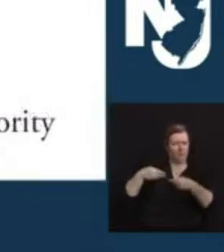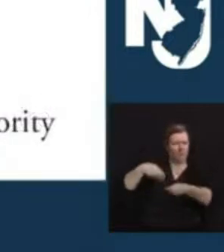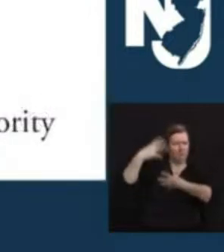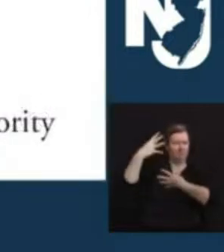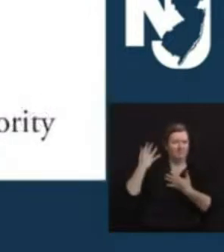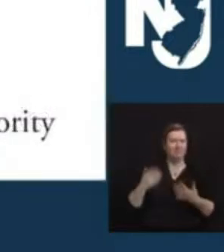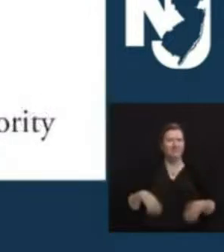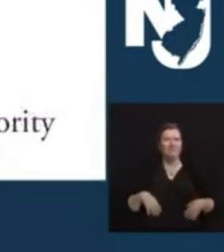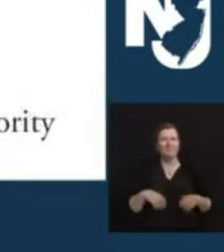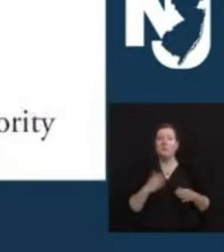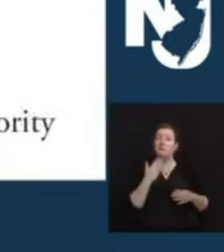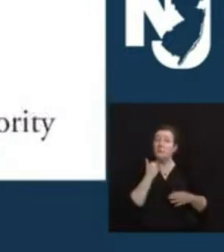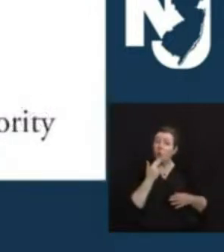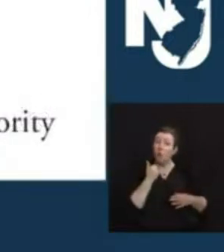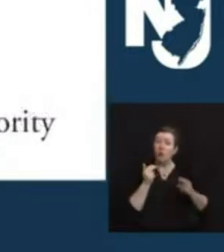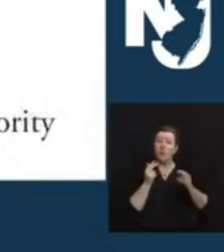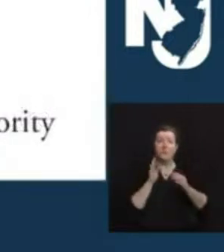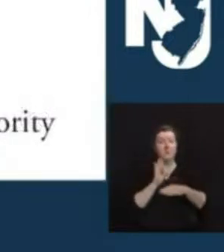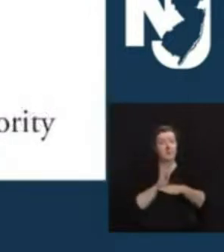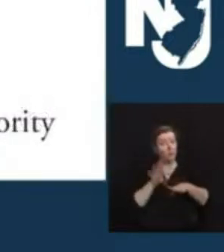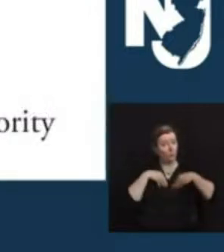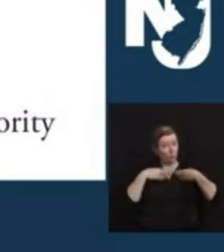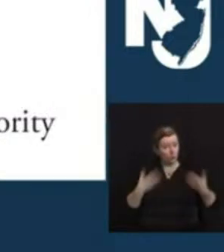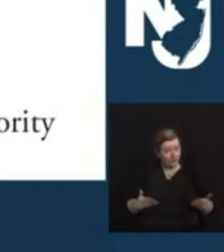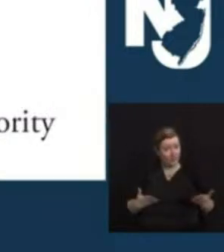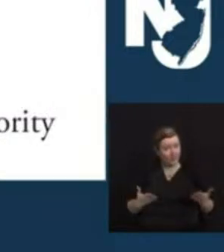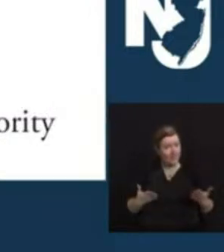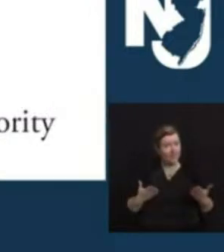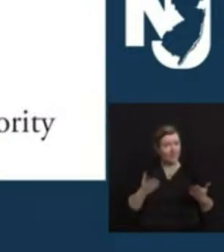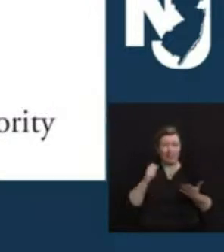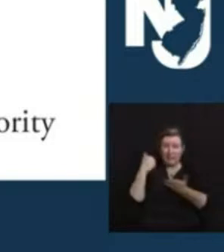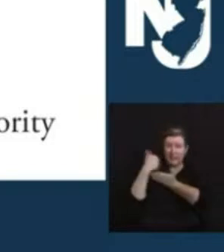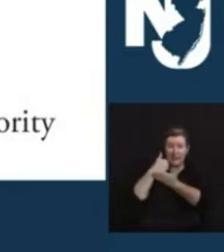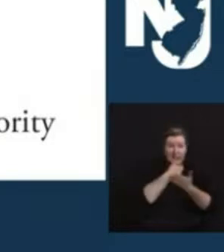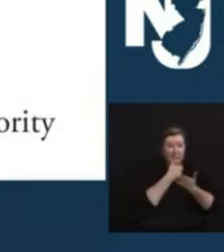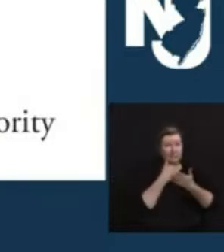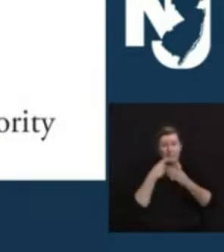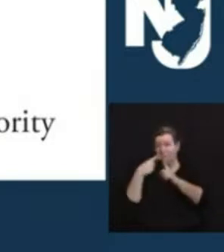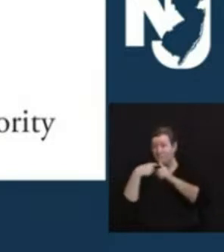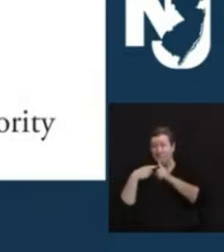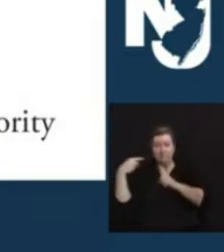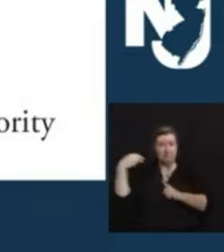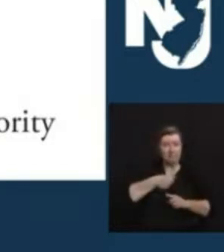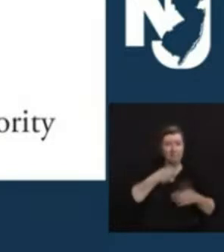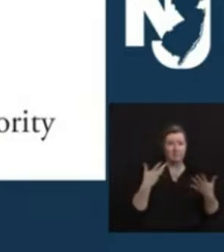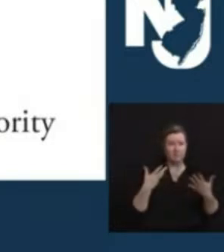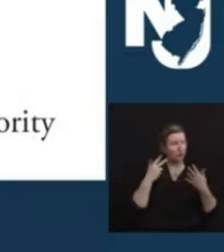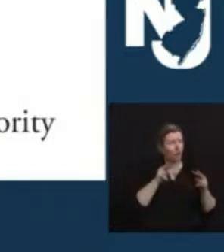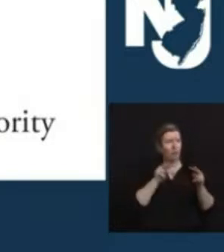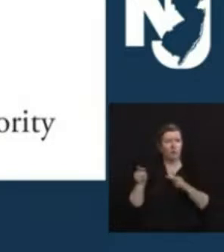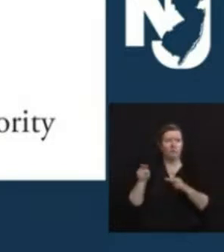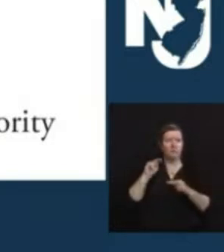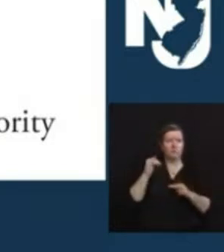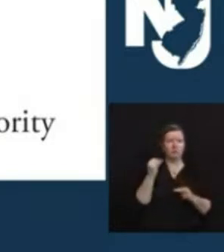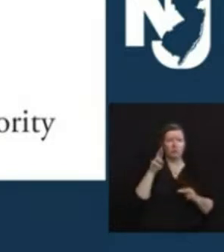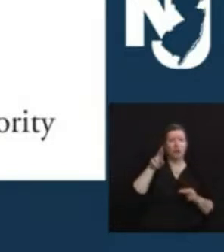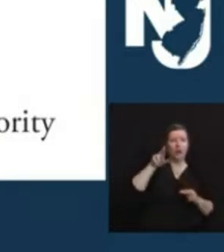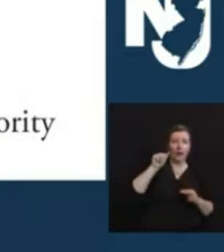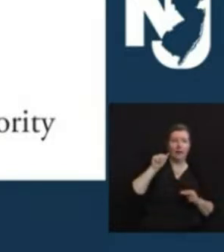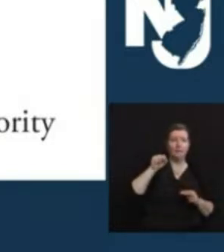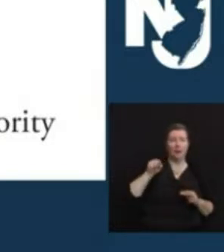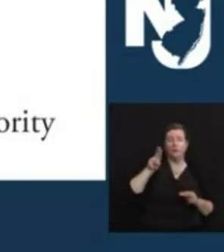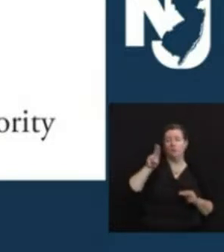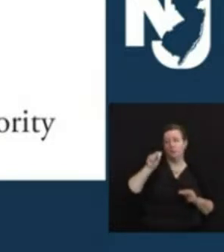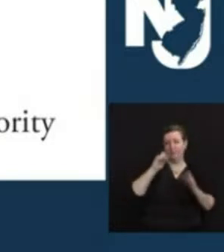small business owner in one of our urban centers in need of rent assistance, I urge you to visit again, njra.us to learn